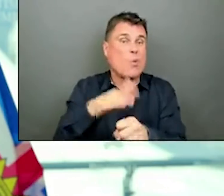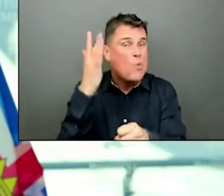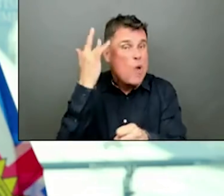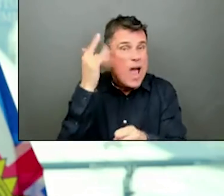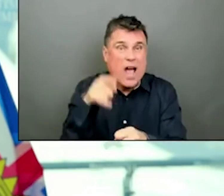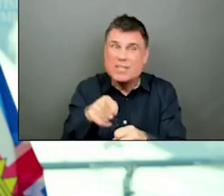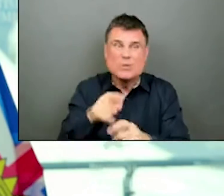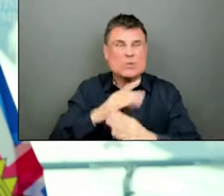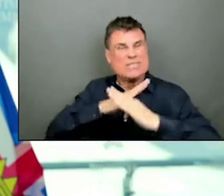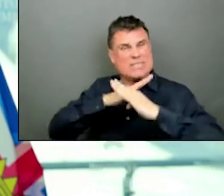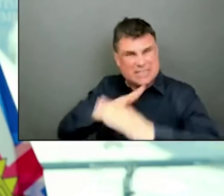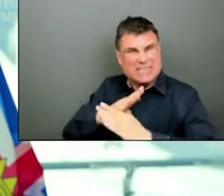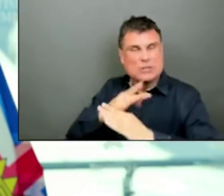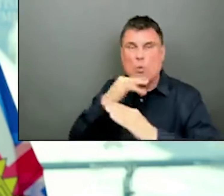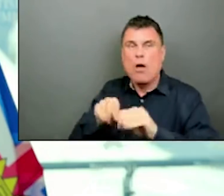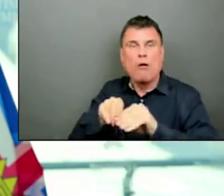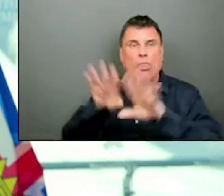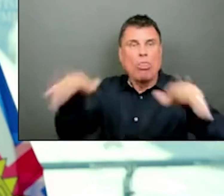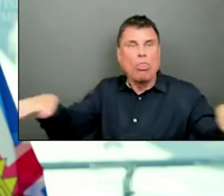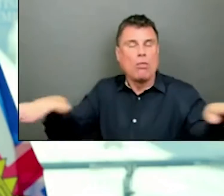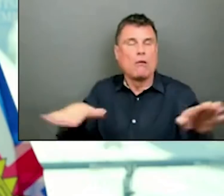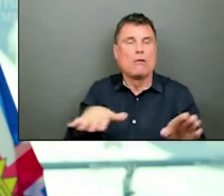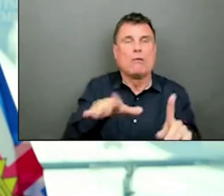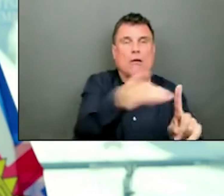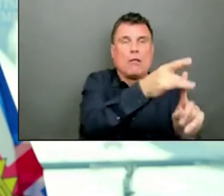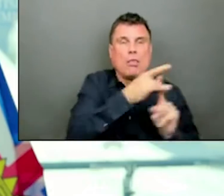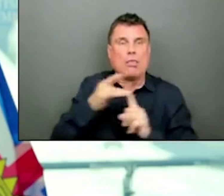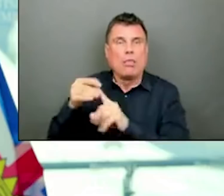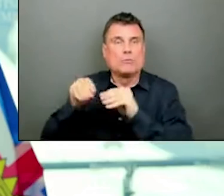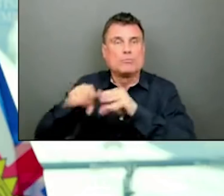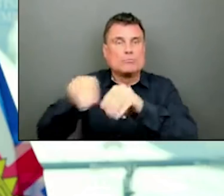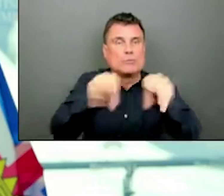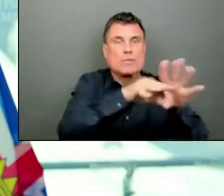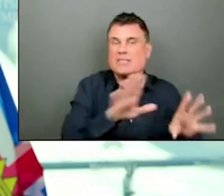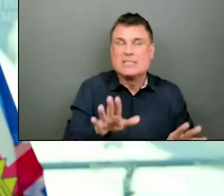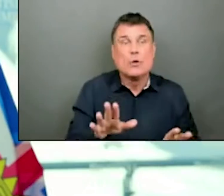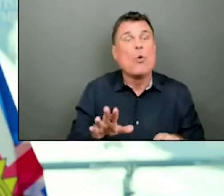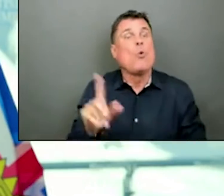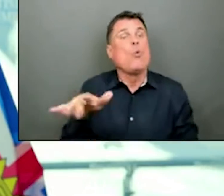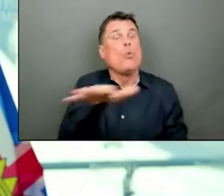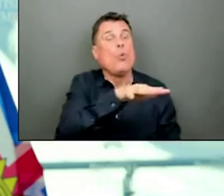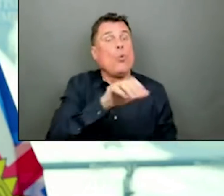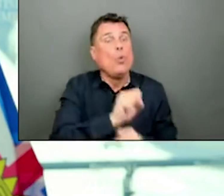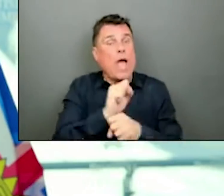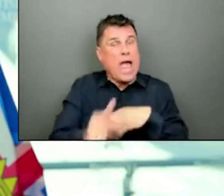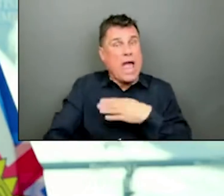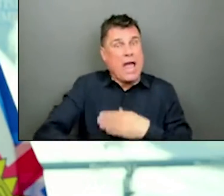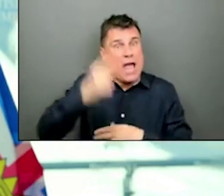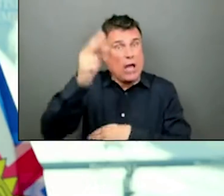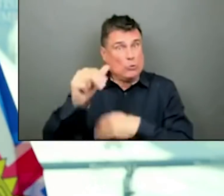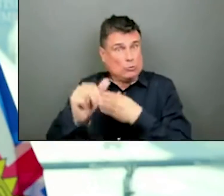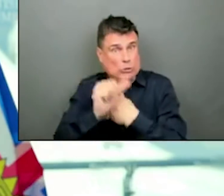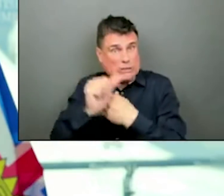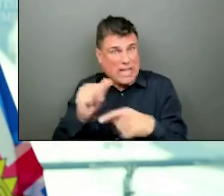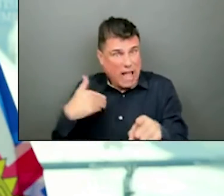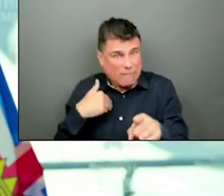We've provided immunization in many of the highest risk workplaces that were determined by our workplace group and by the work that we've